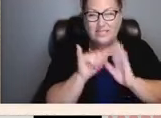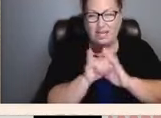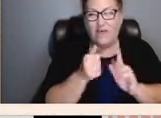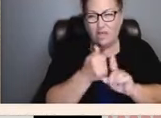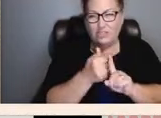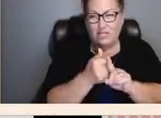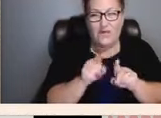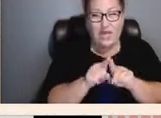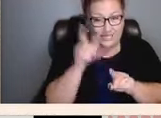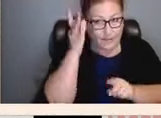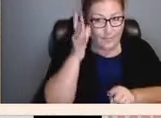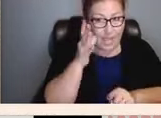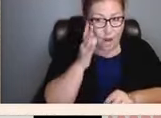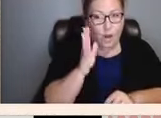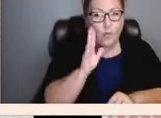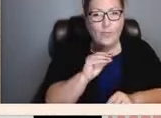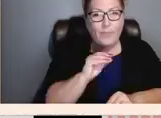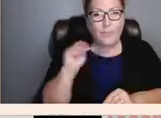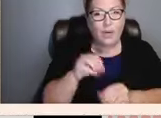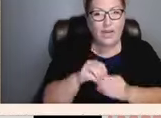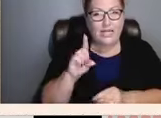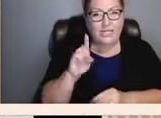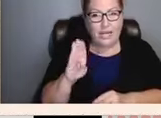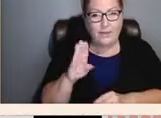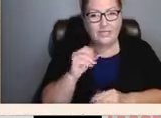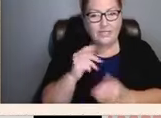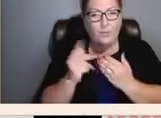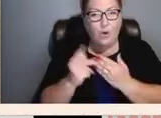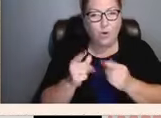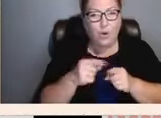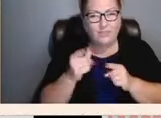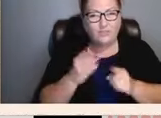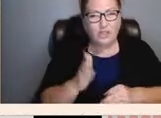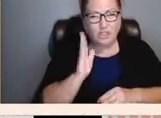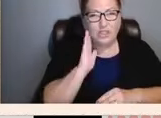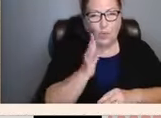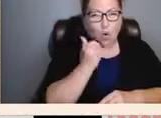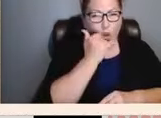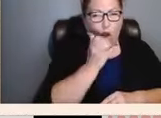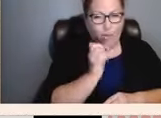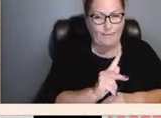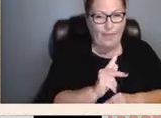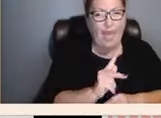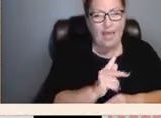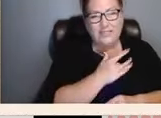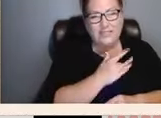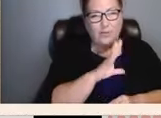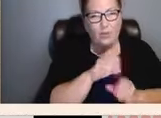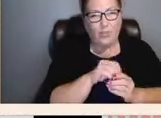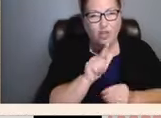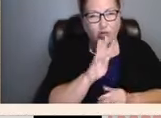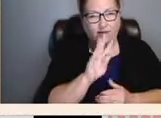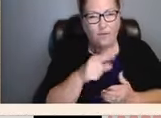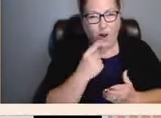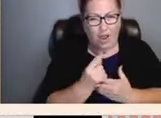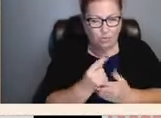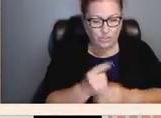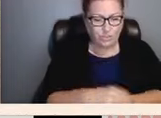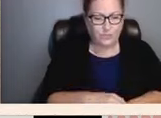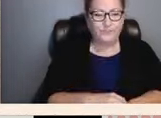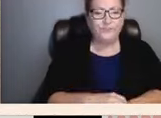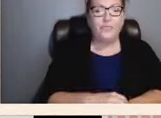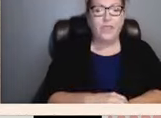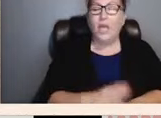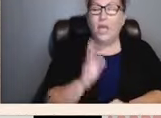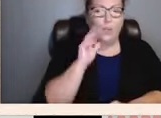will be put in a database, and a program specialist will be giving you a call typically within 24 hours. It will not always be